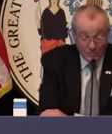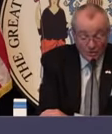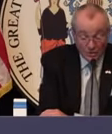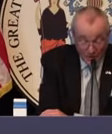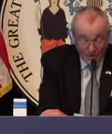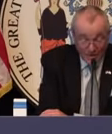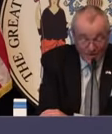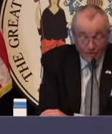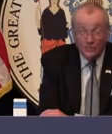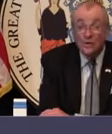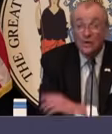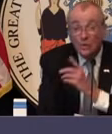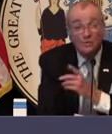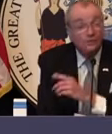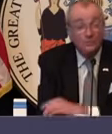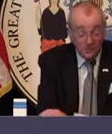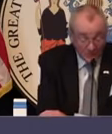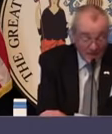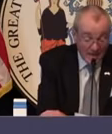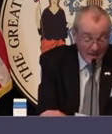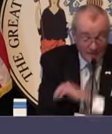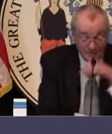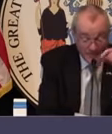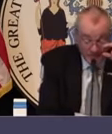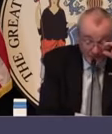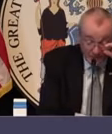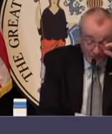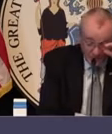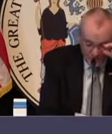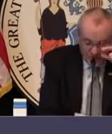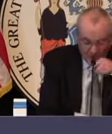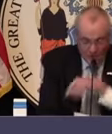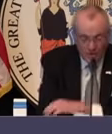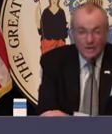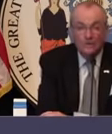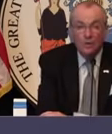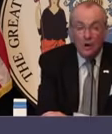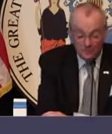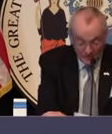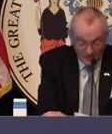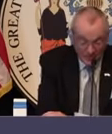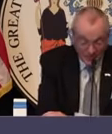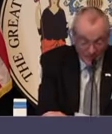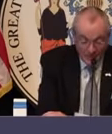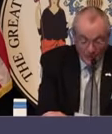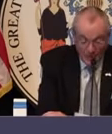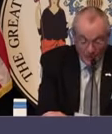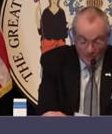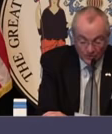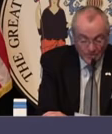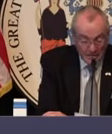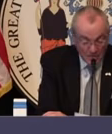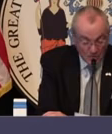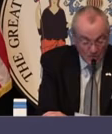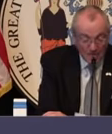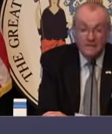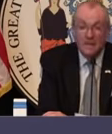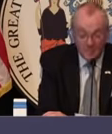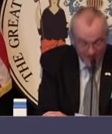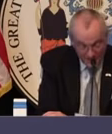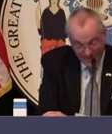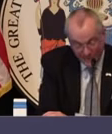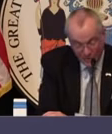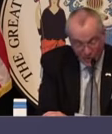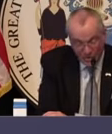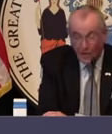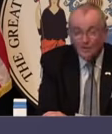themasksquad.com, whether it is to join their efforts or to simply say thank you. To its founder, Jennifer Laughlin, and all the members of the Mask Squad,